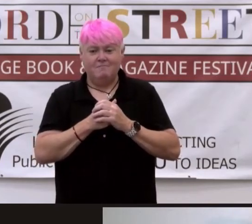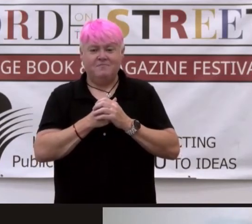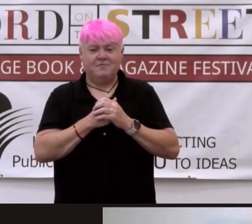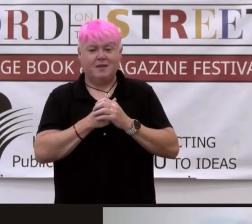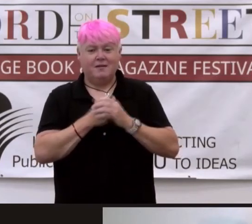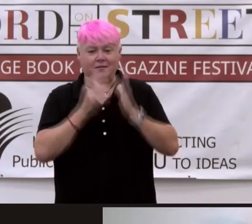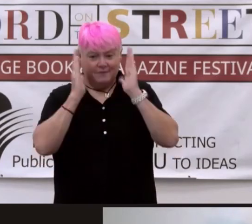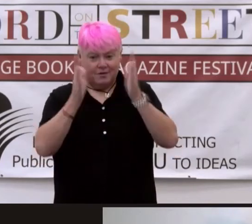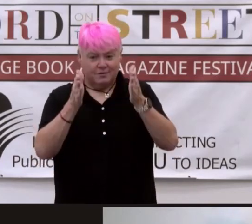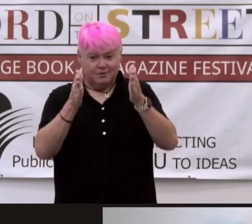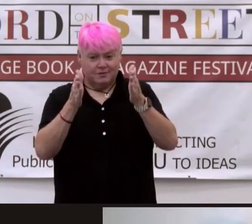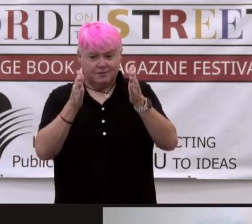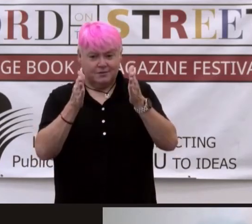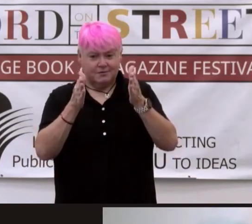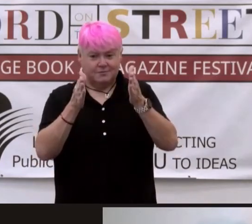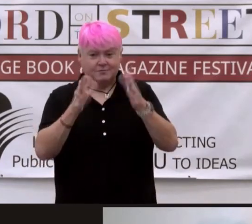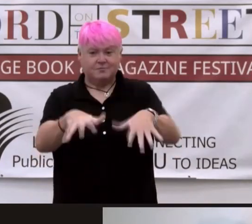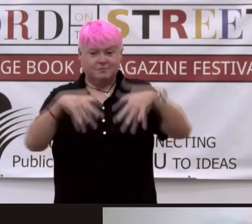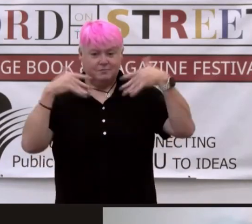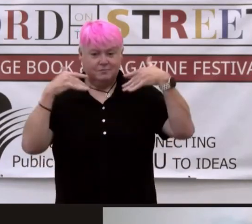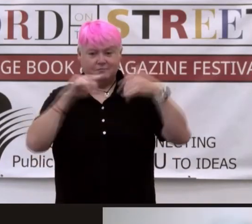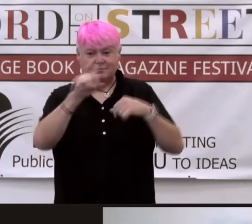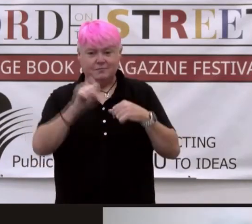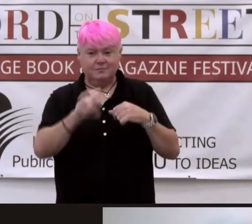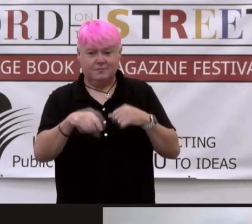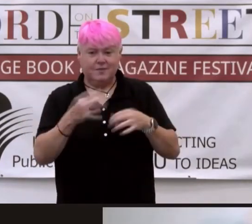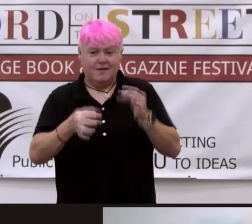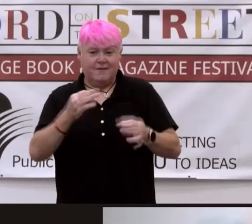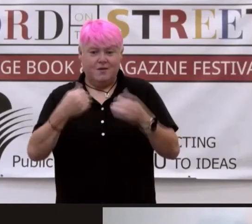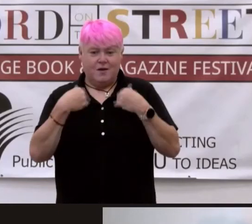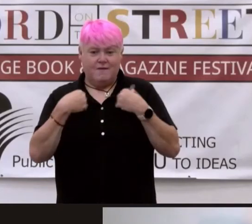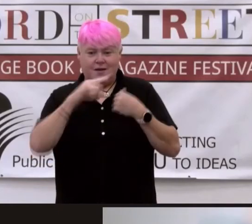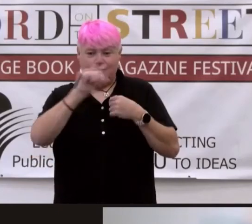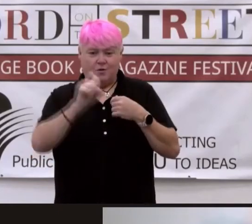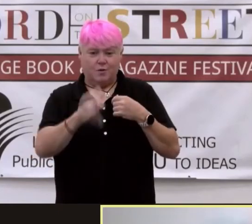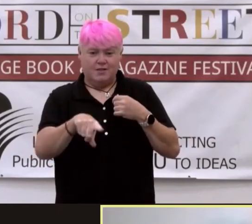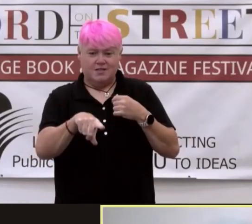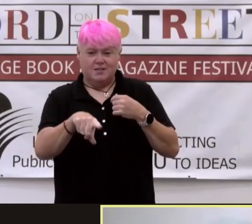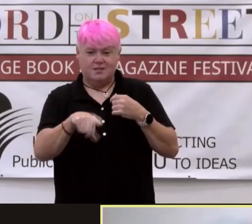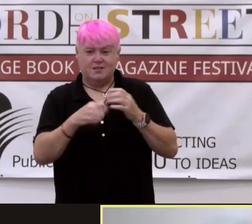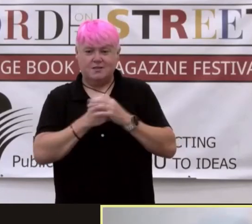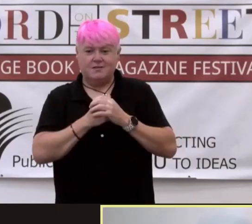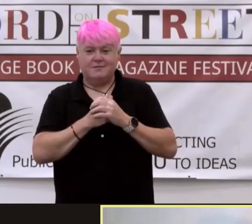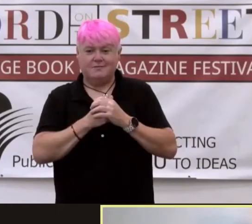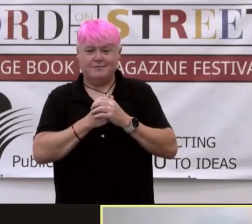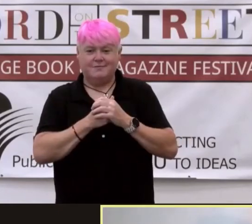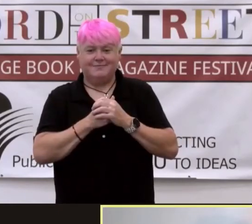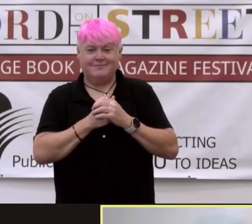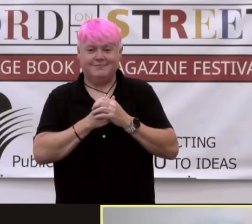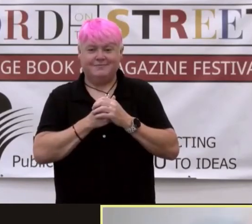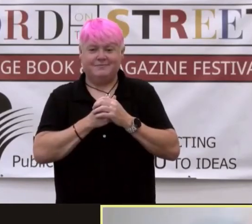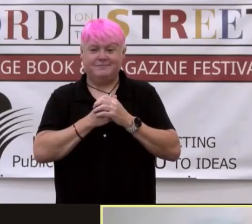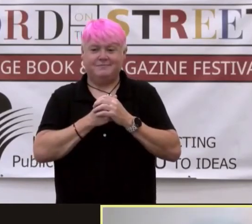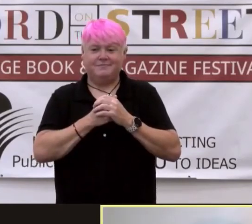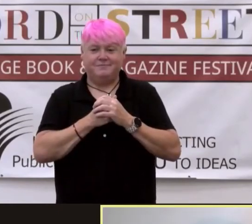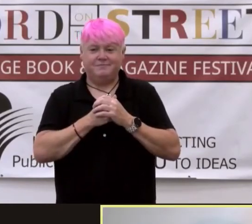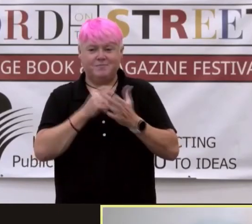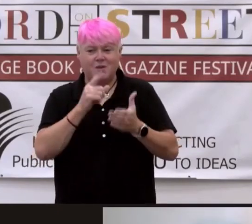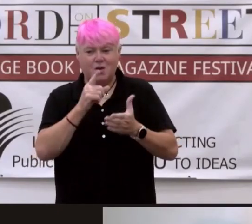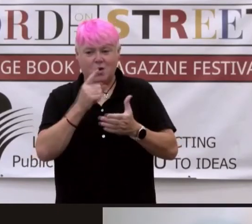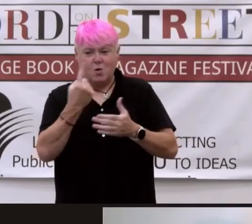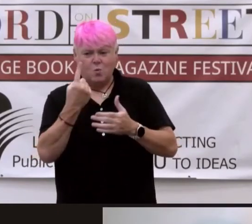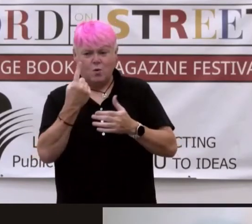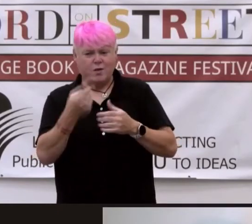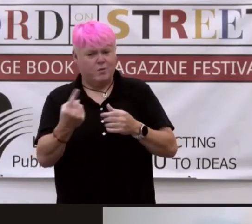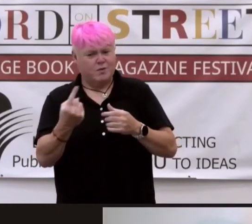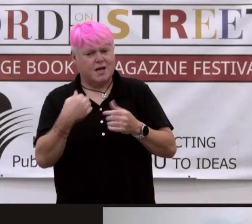through the audience questions for now, but if anybody has any other ones, throw them in the Q&A. We'll keep going. Those were so good. One of the ones I had jotted